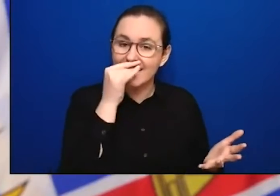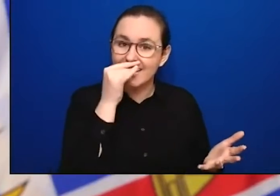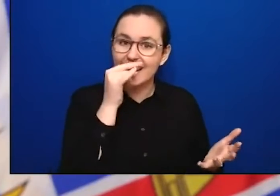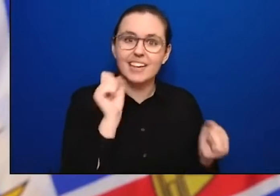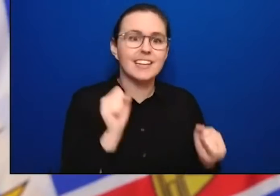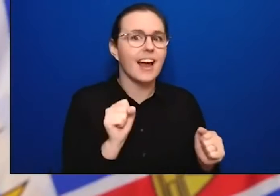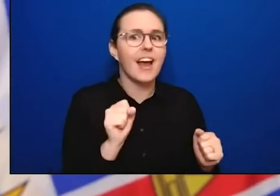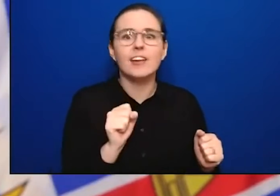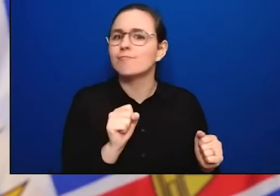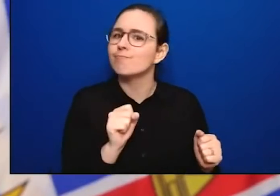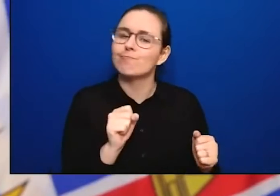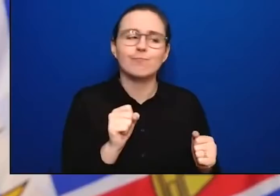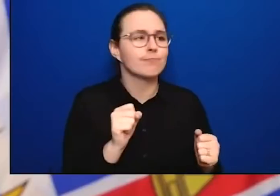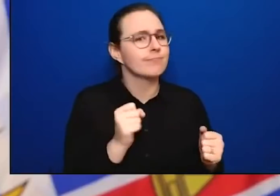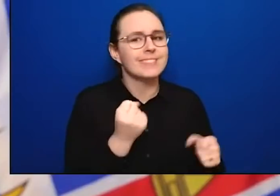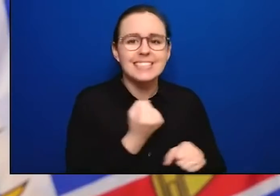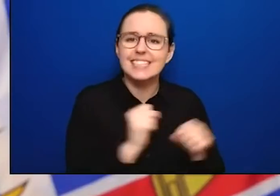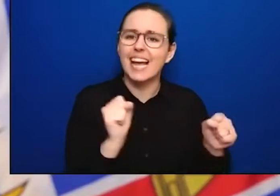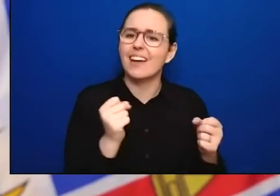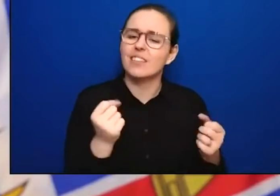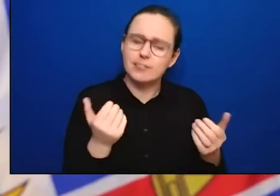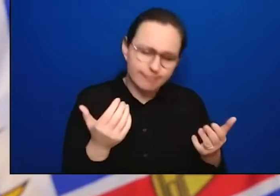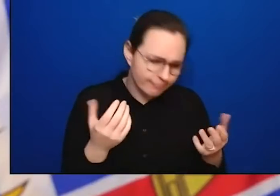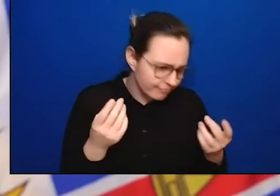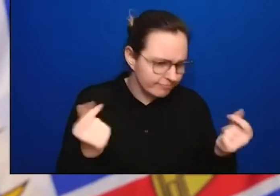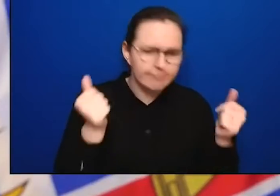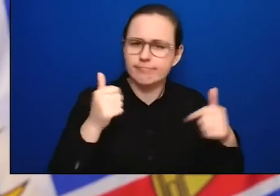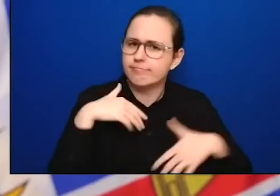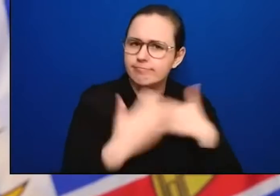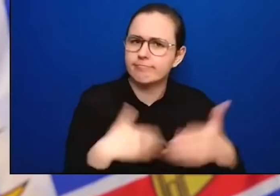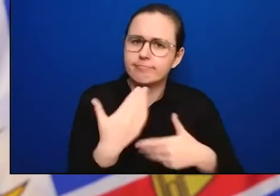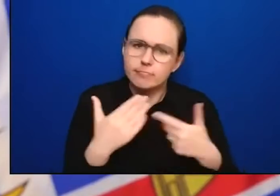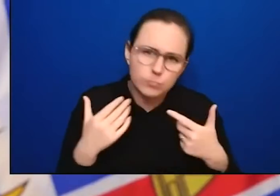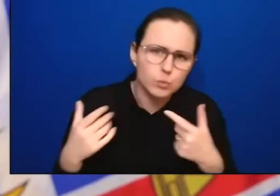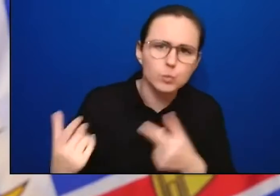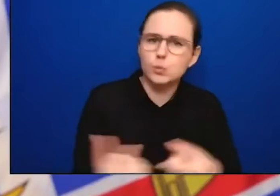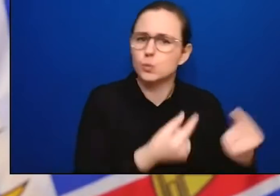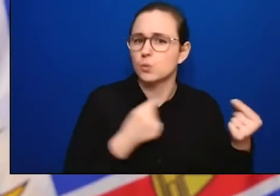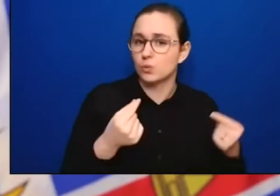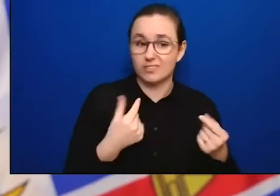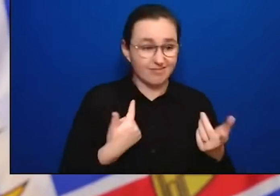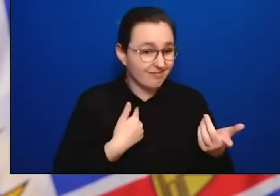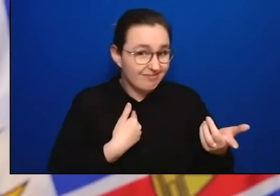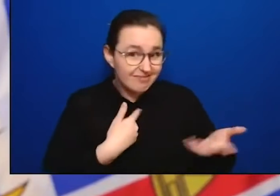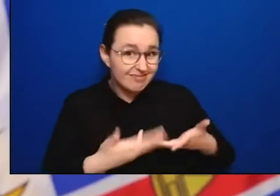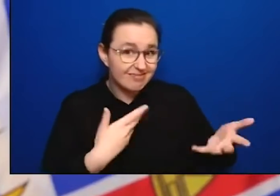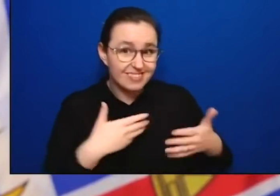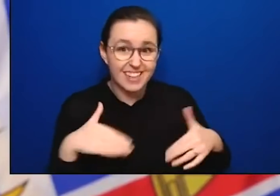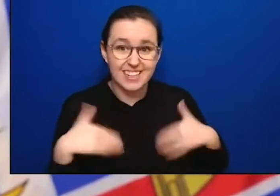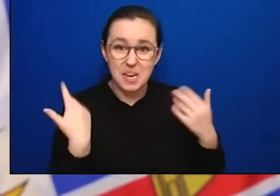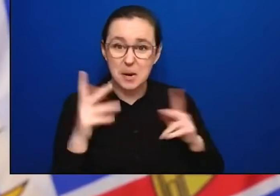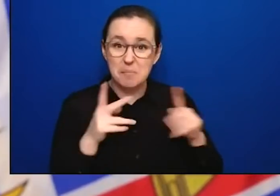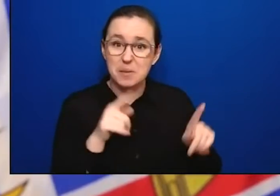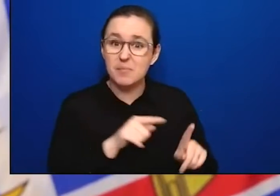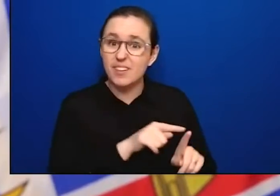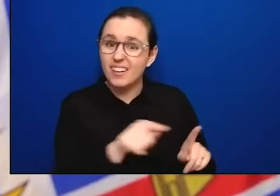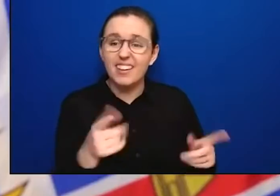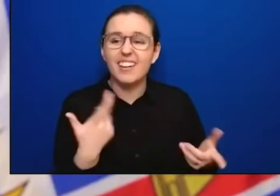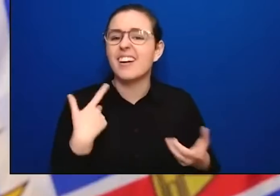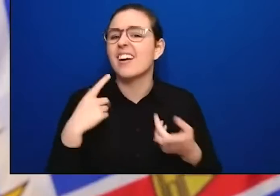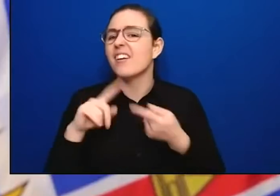we all have is it allows kids to more easily and safely get back to all of those activities that are so